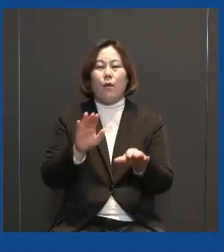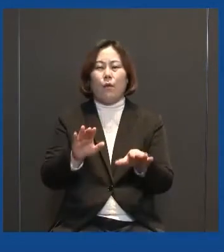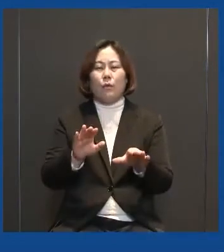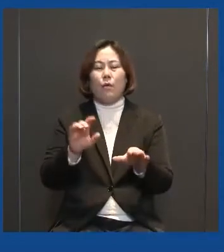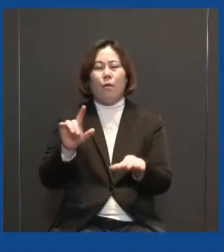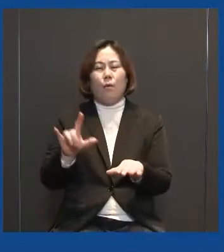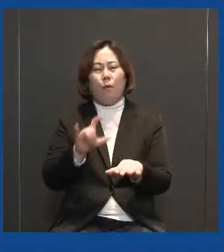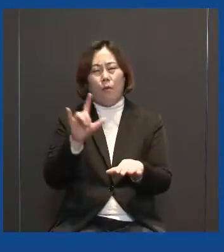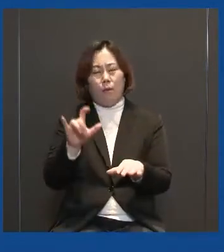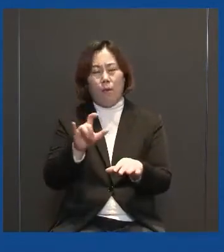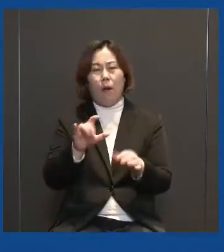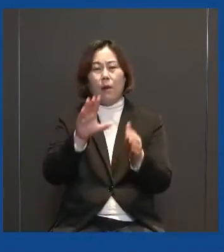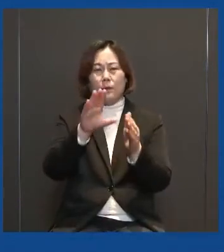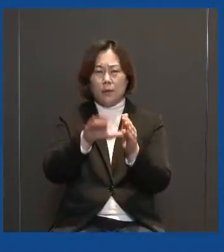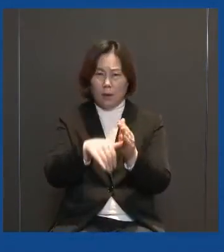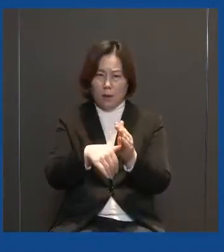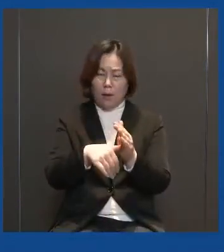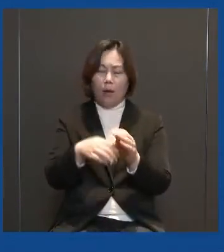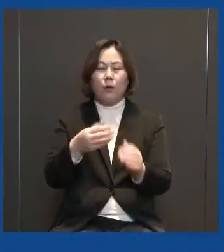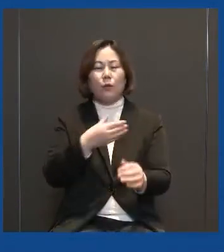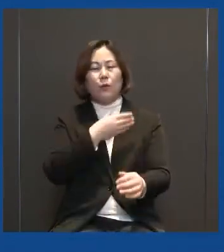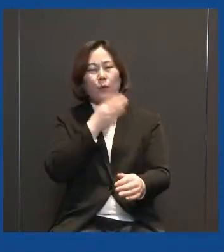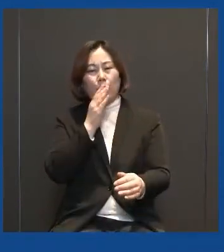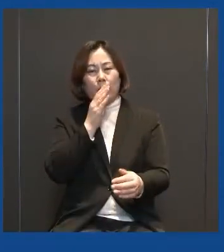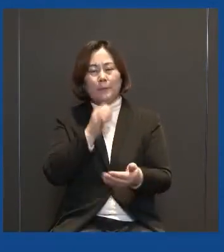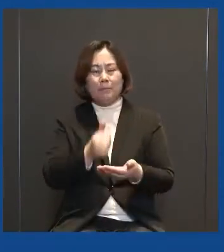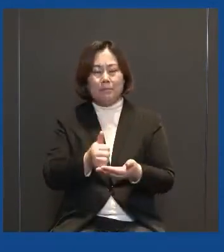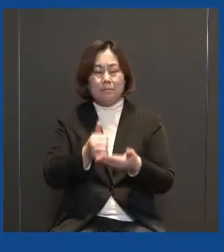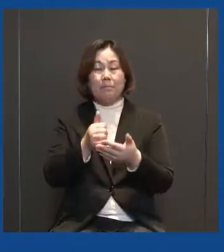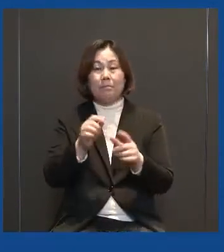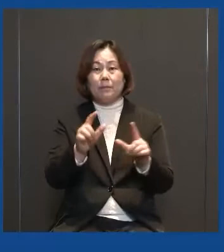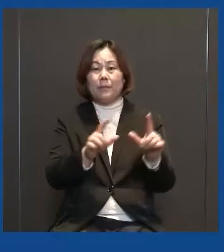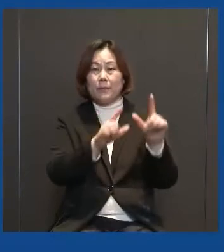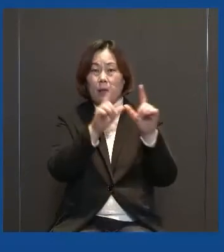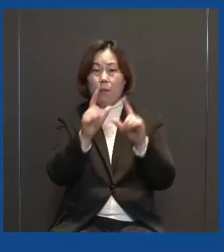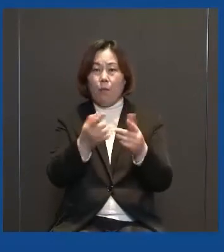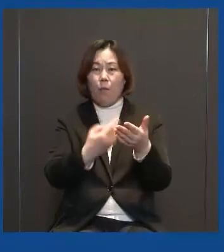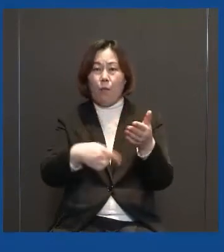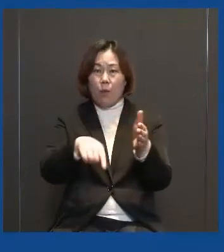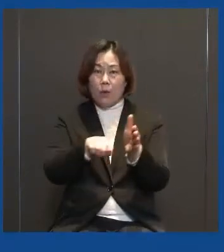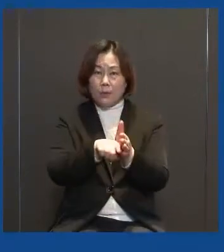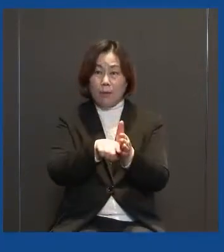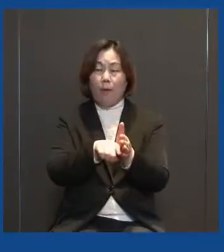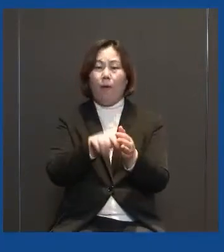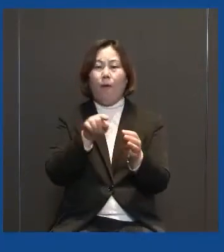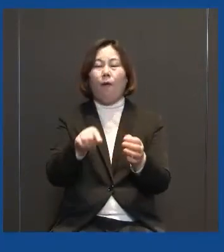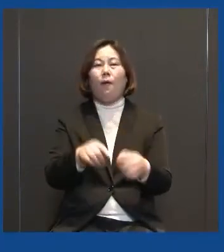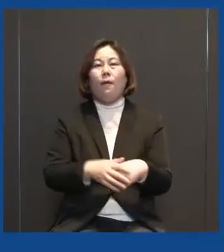responsible for the human rights of older persons at the National Human Rights Commission of Korea.